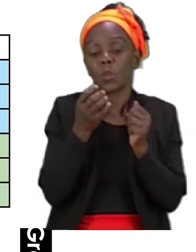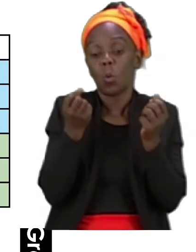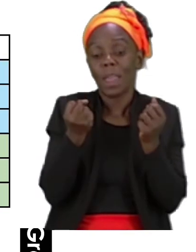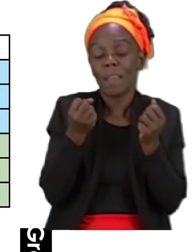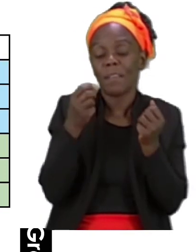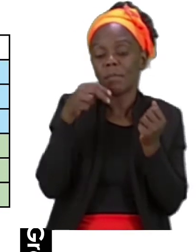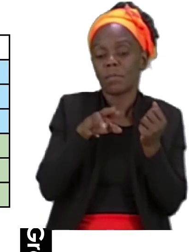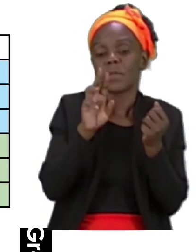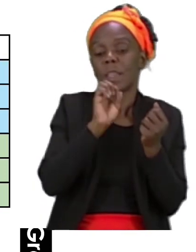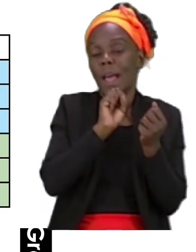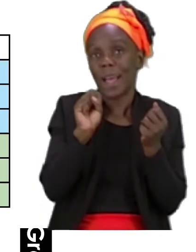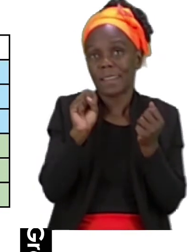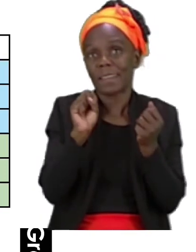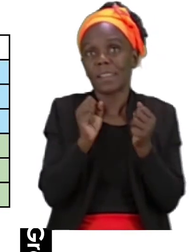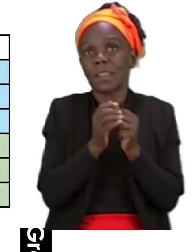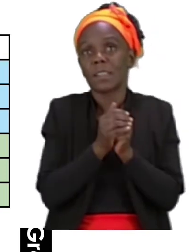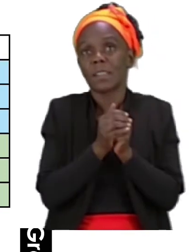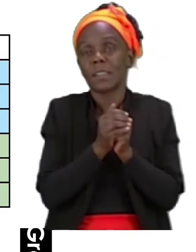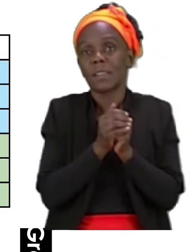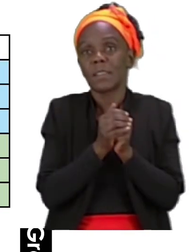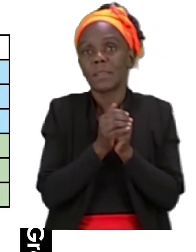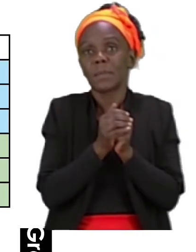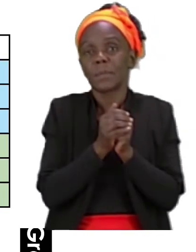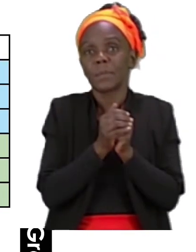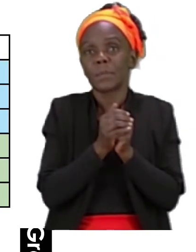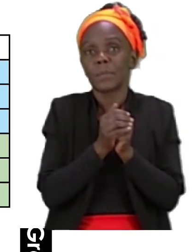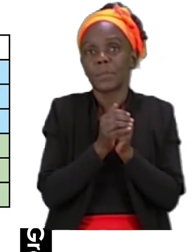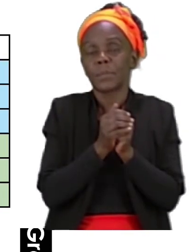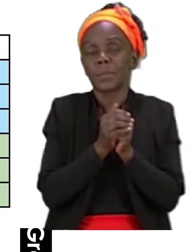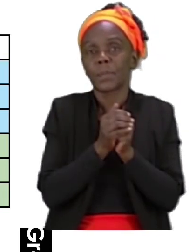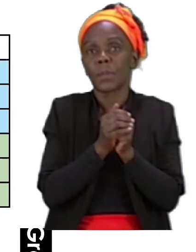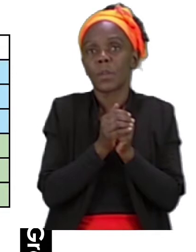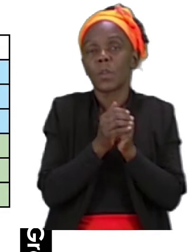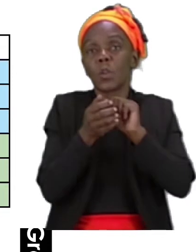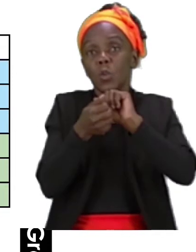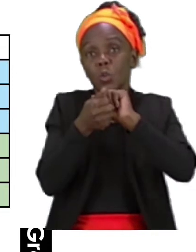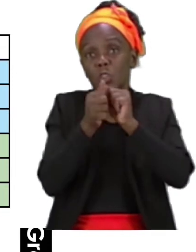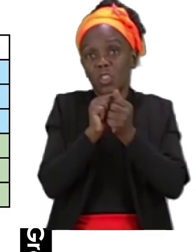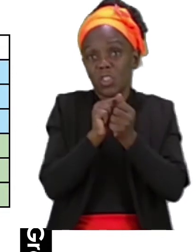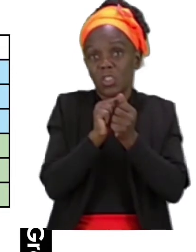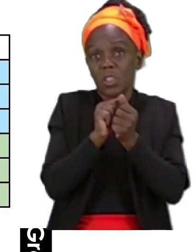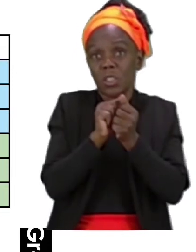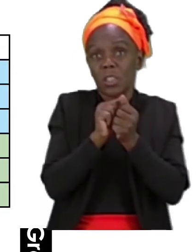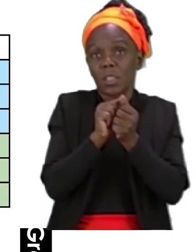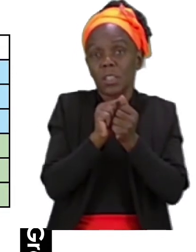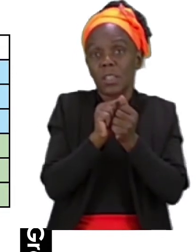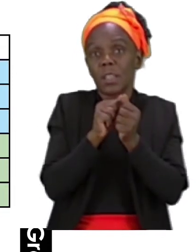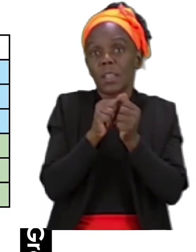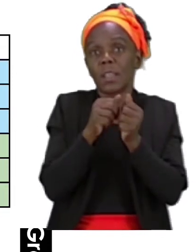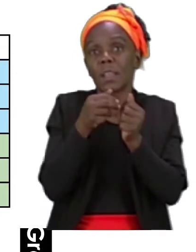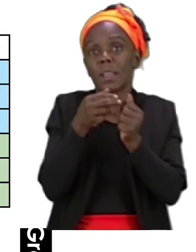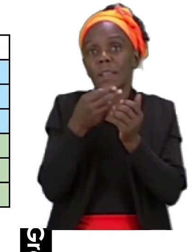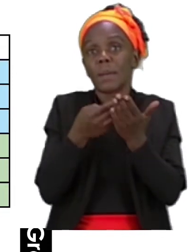now say that the possessive pronoun to put in place of we or the word us